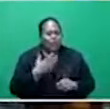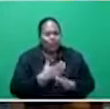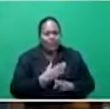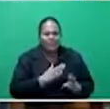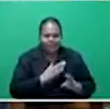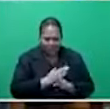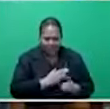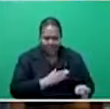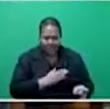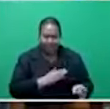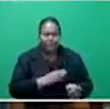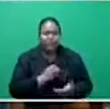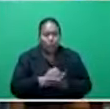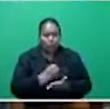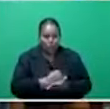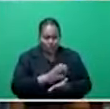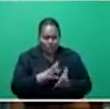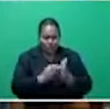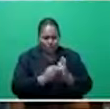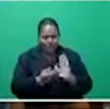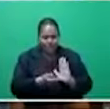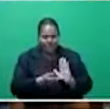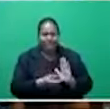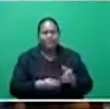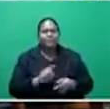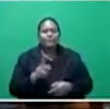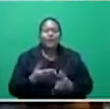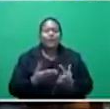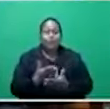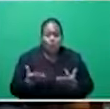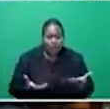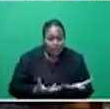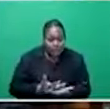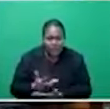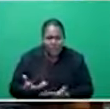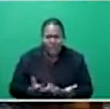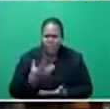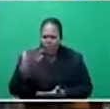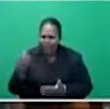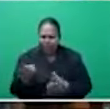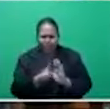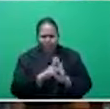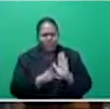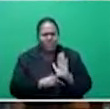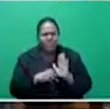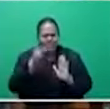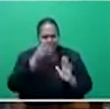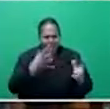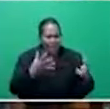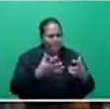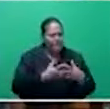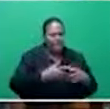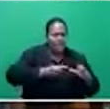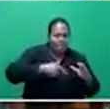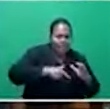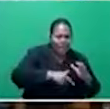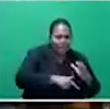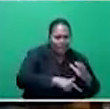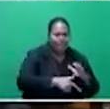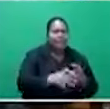However, through consultations, it was deemed to be a policy which is better linked to the Mining Act.